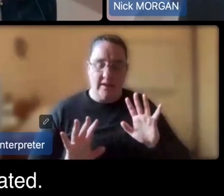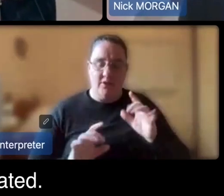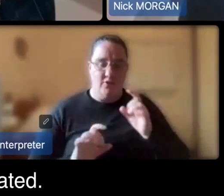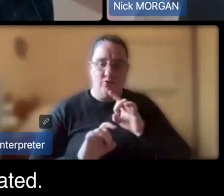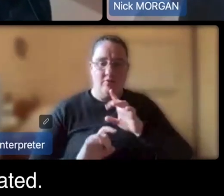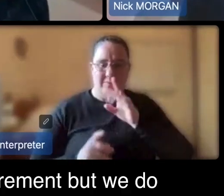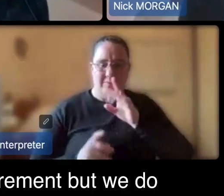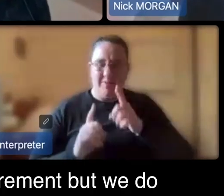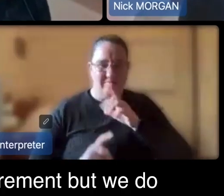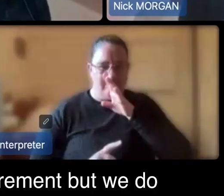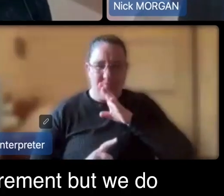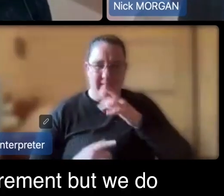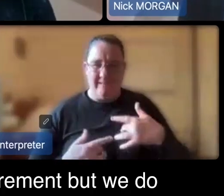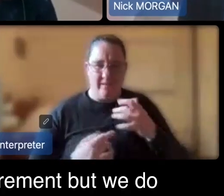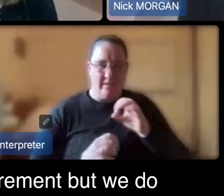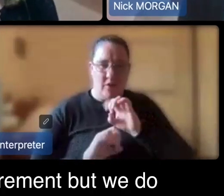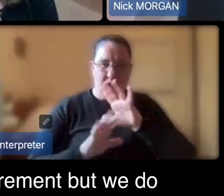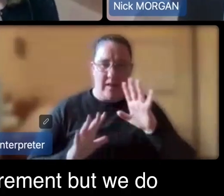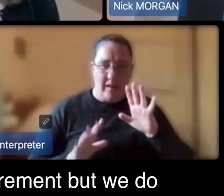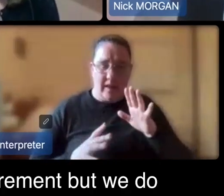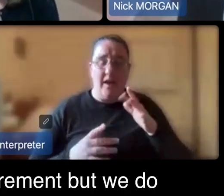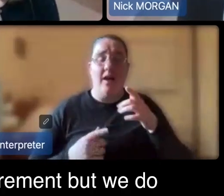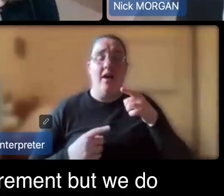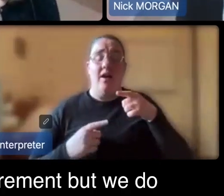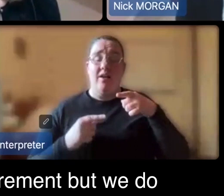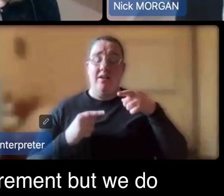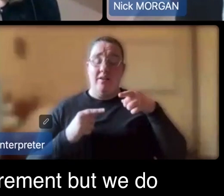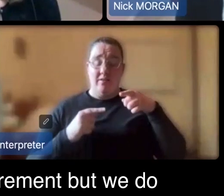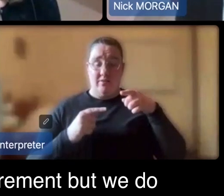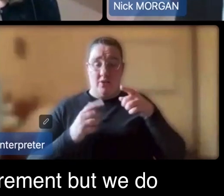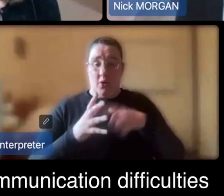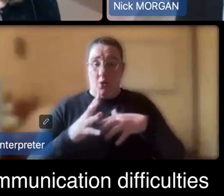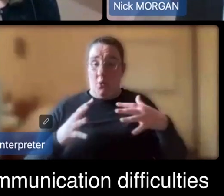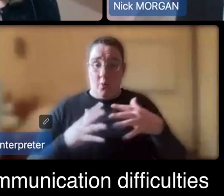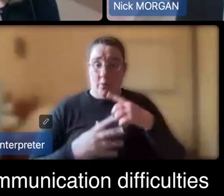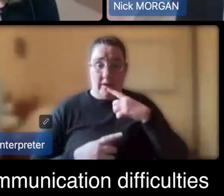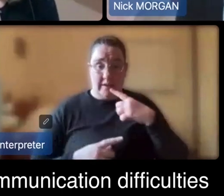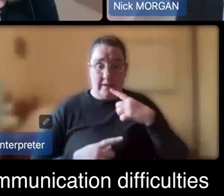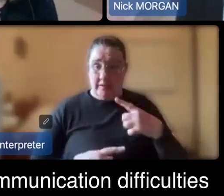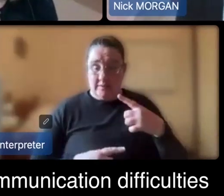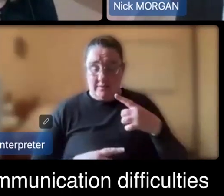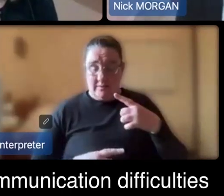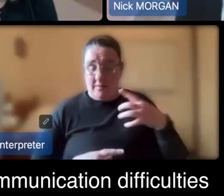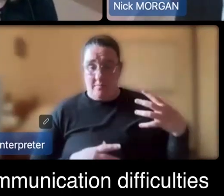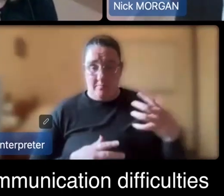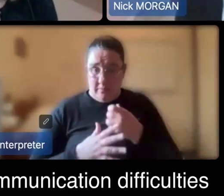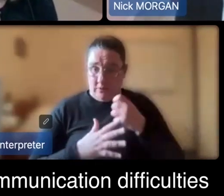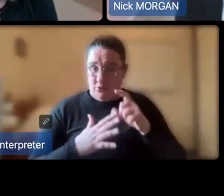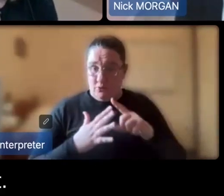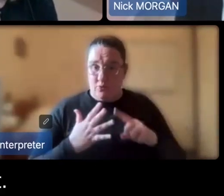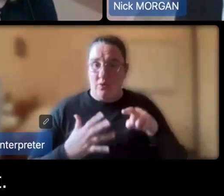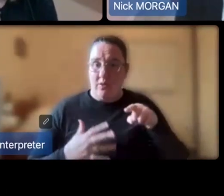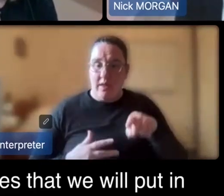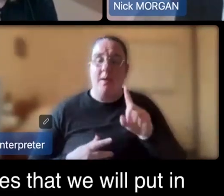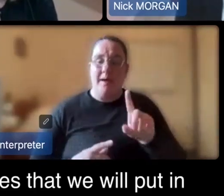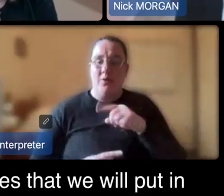calculated. It is a legislative requirement, but we do understand some of the communication